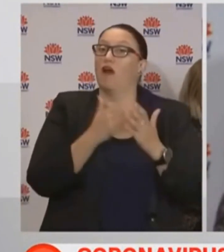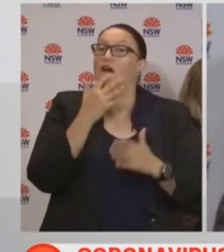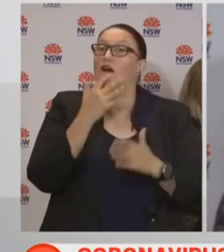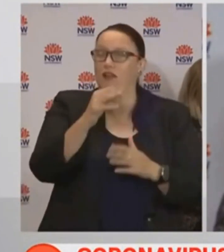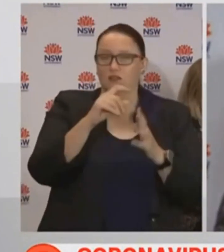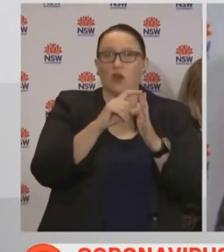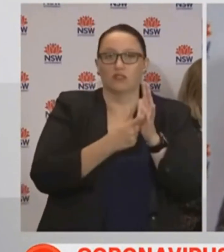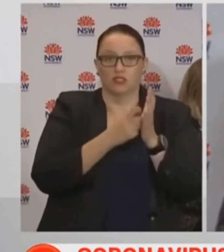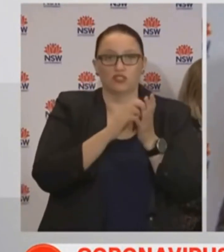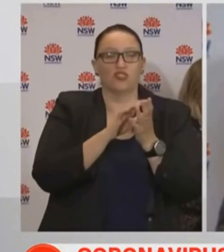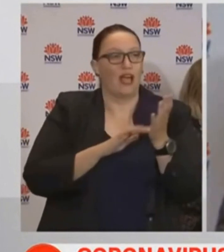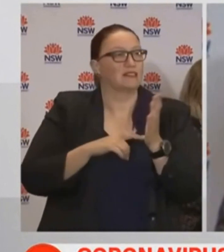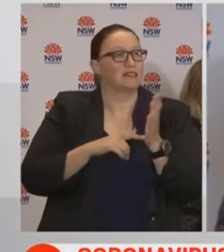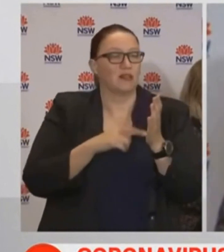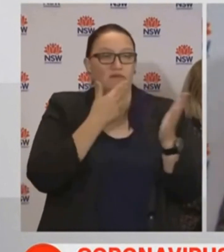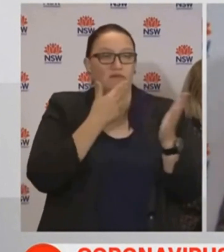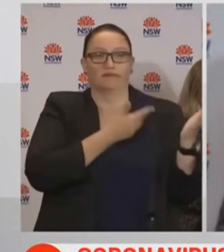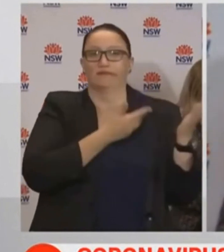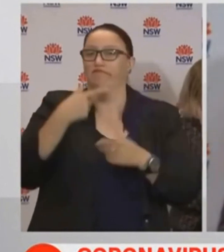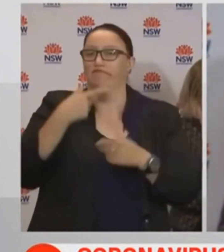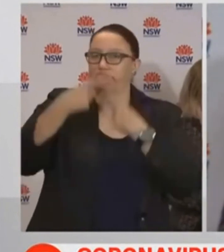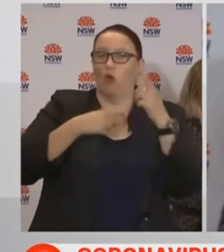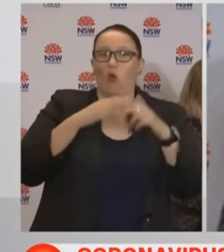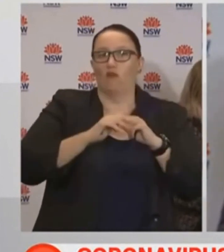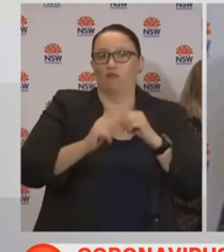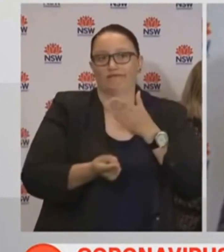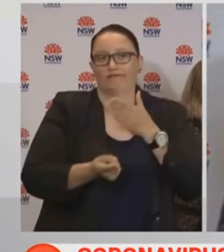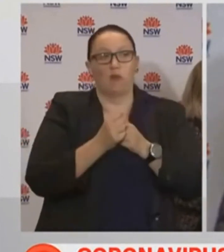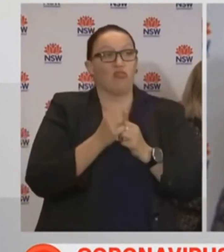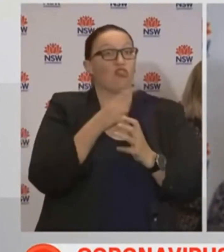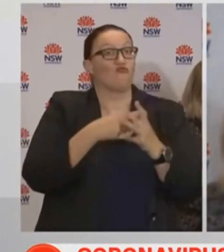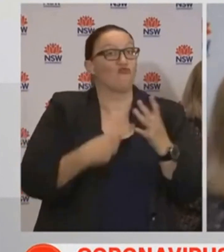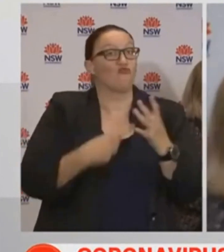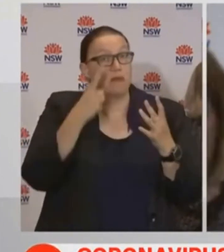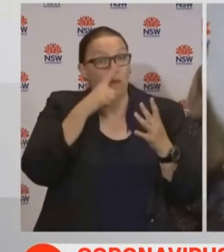to give us her update, and then Minister Stokes will give us further details about his project.